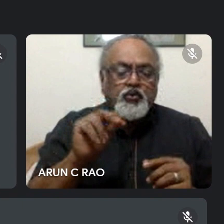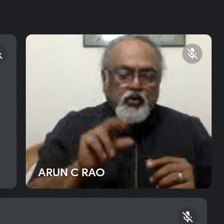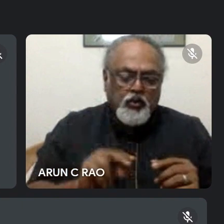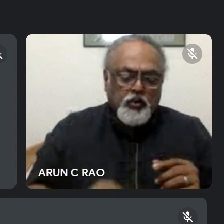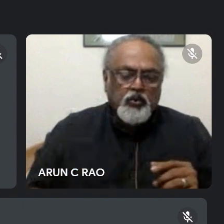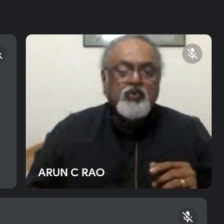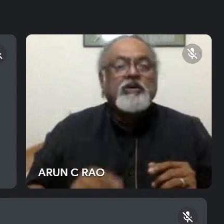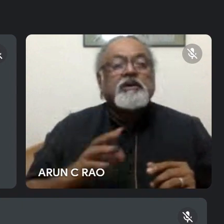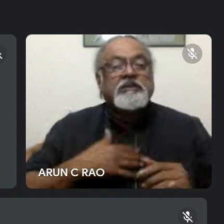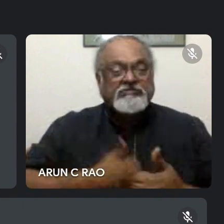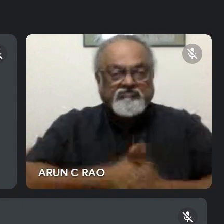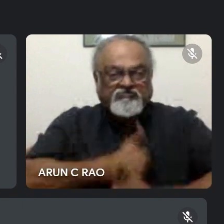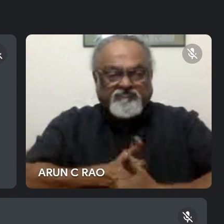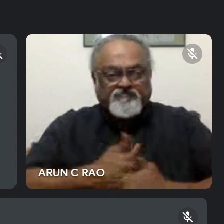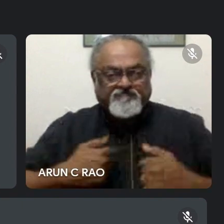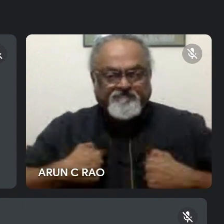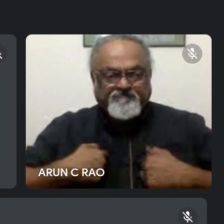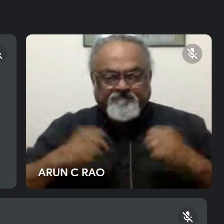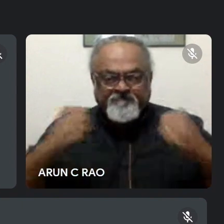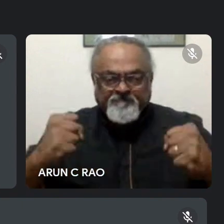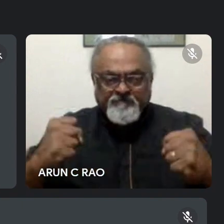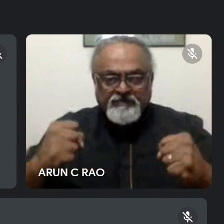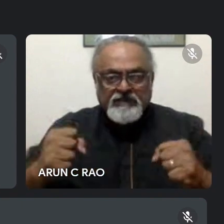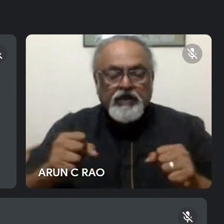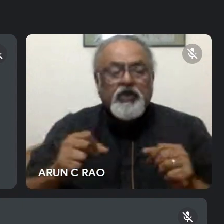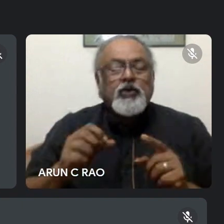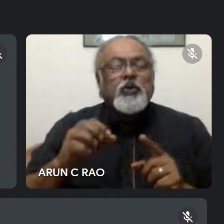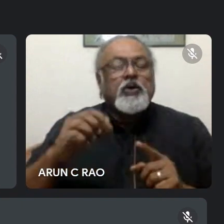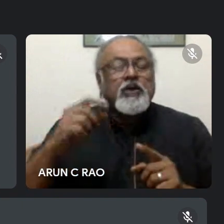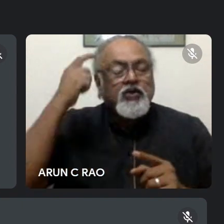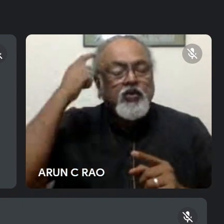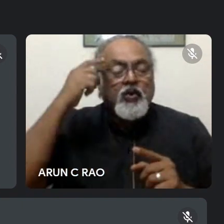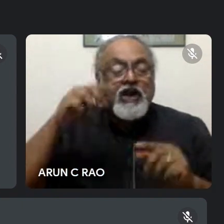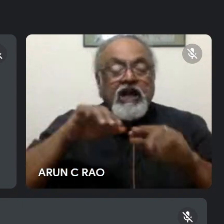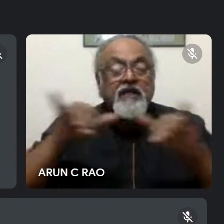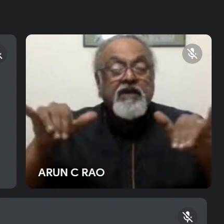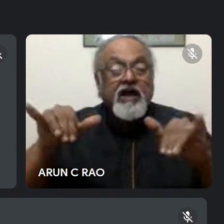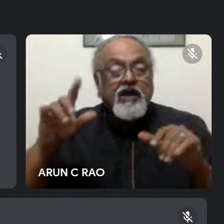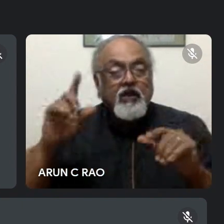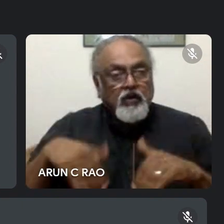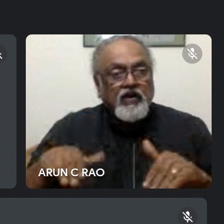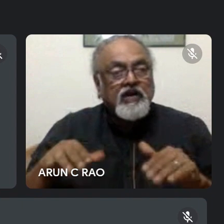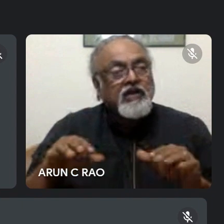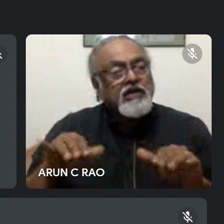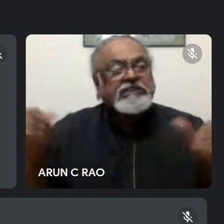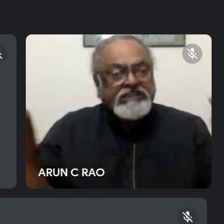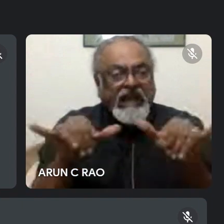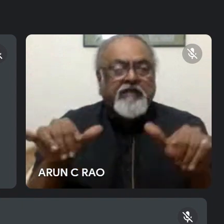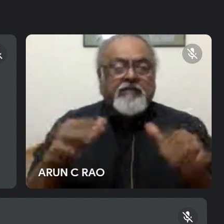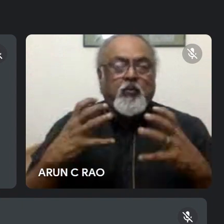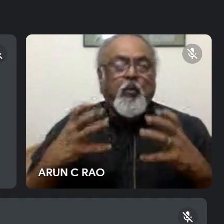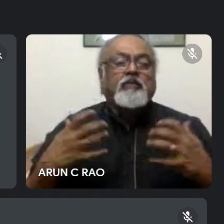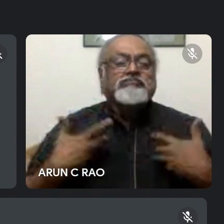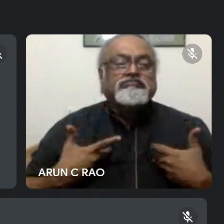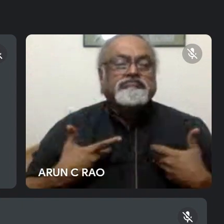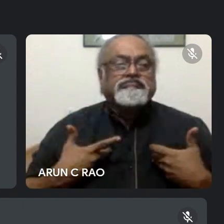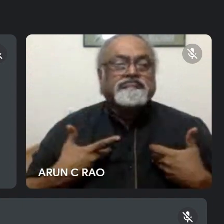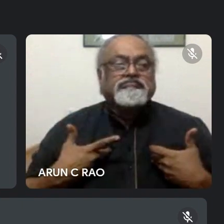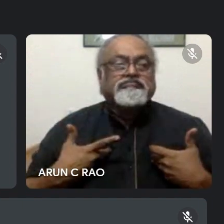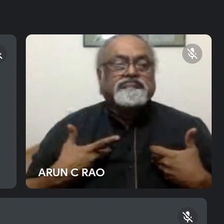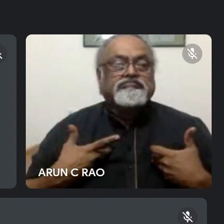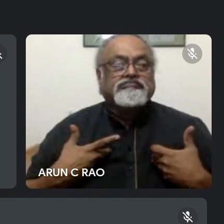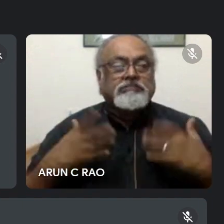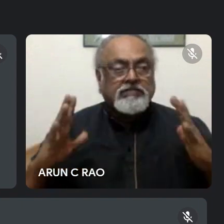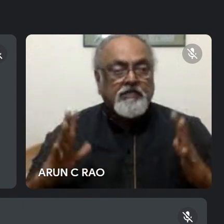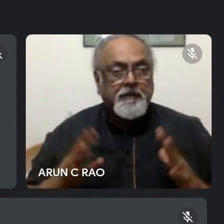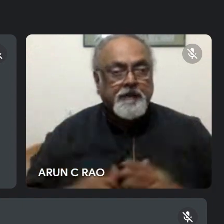challenge myself to do this as what a neurotypical would do, because I sort of want to be able to